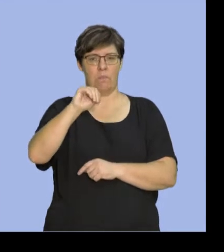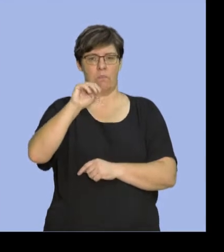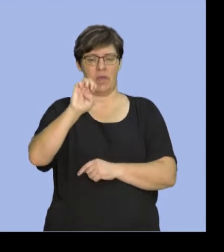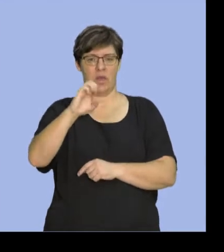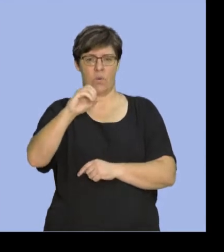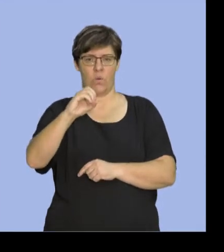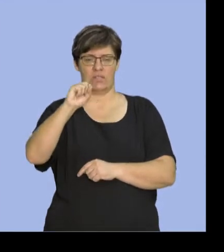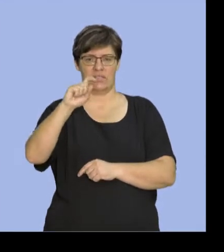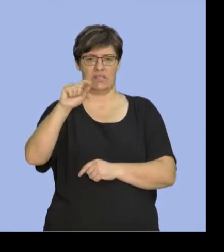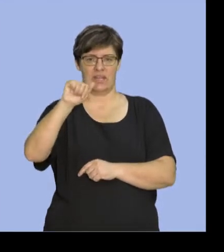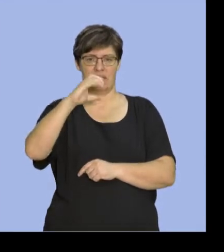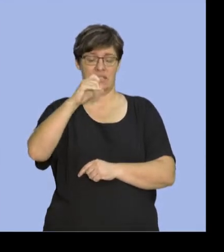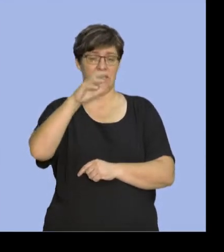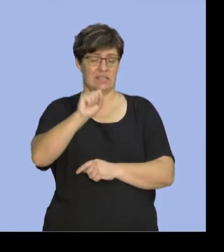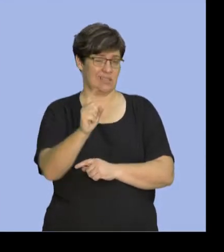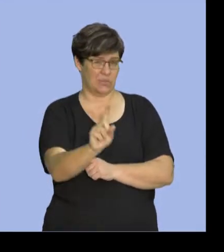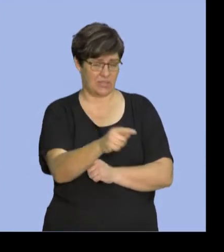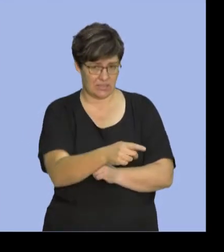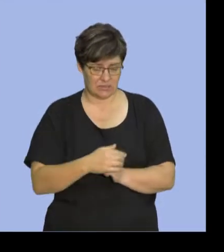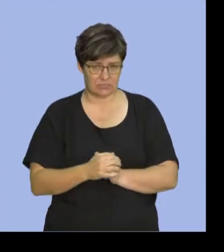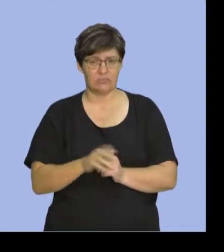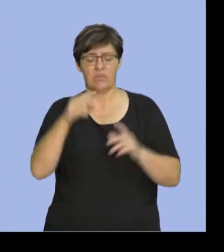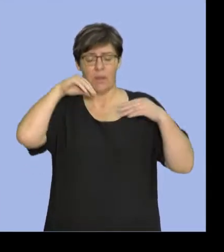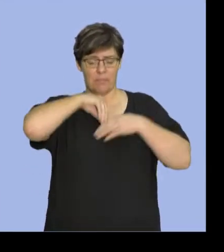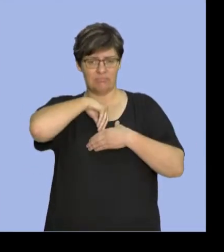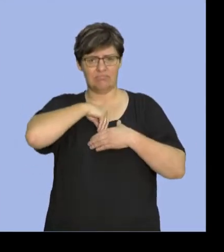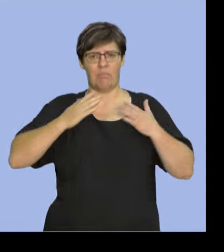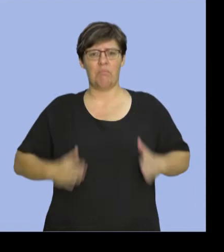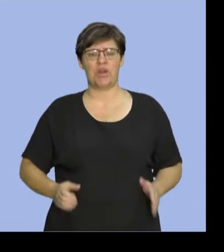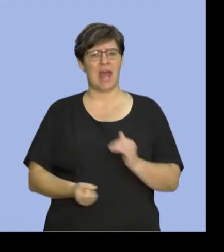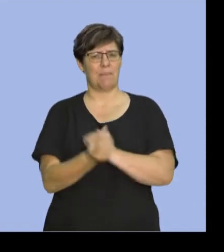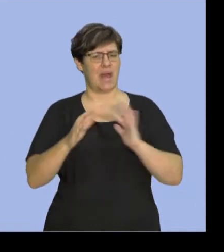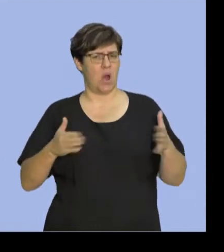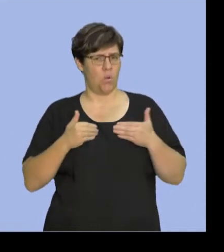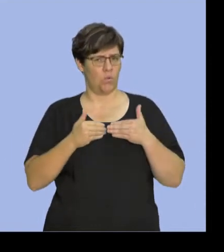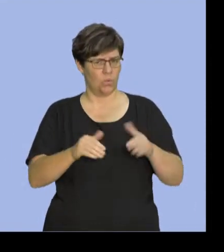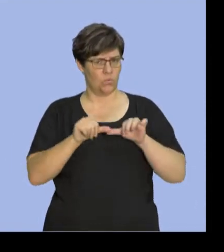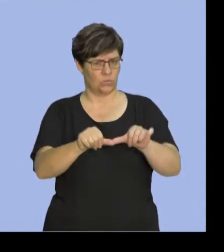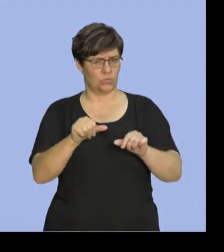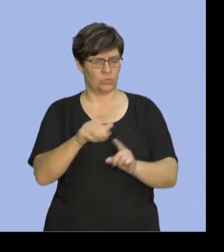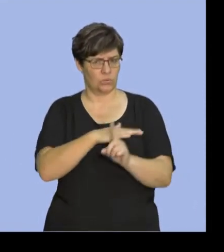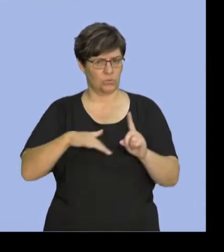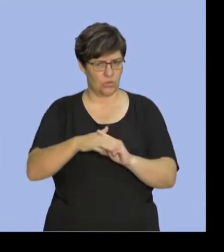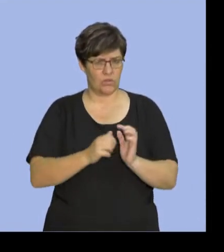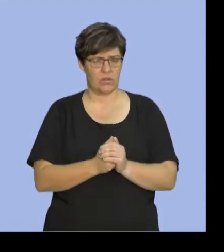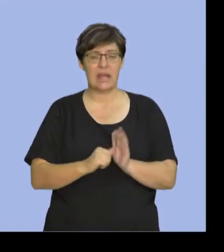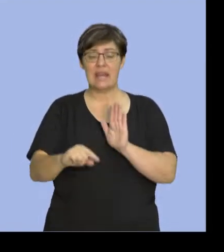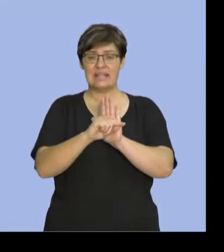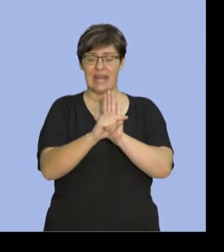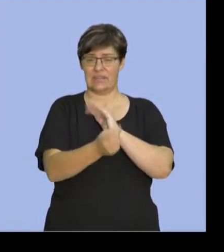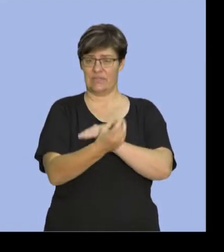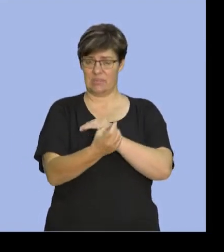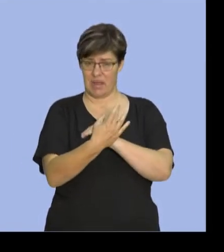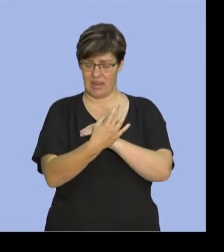recap, how homeostasis occurs in the body. It's important that we talk of negative feedback, and then we'll get